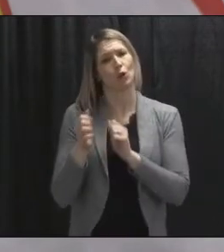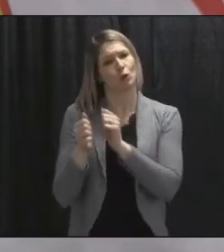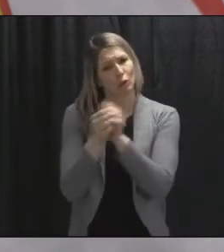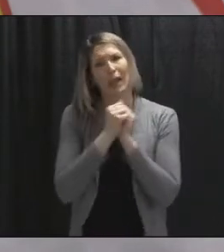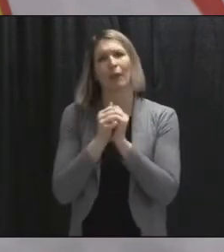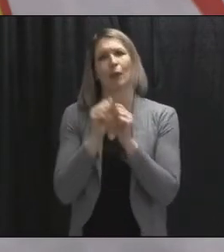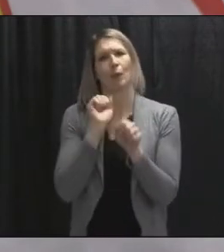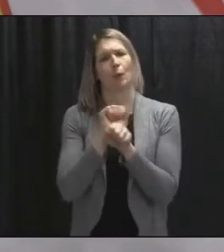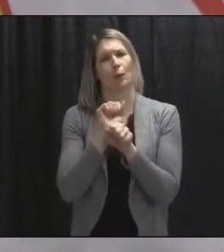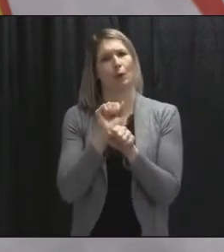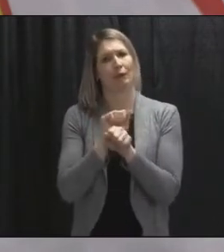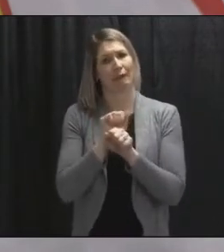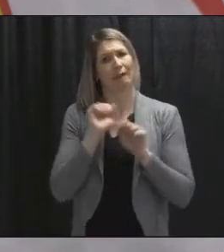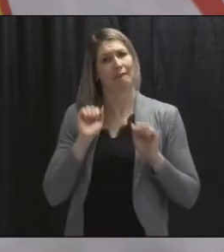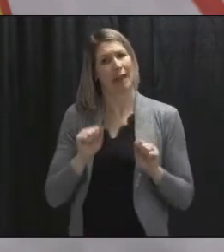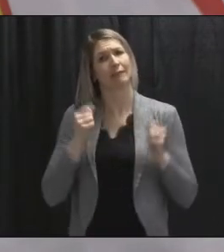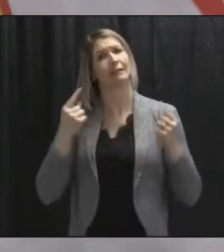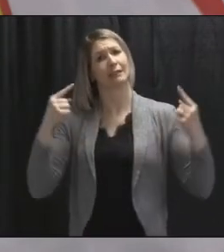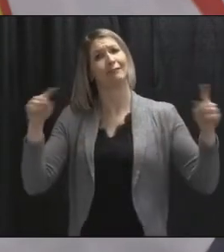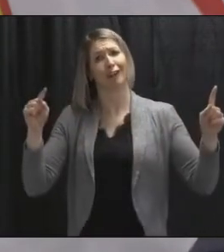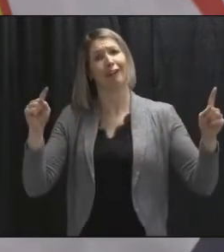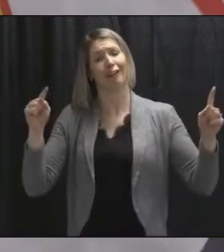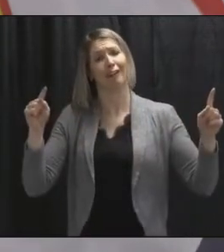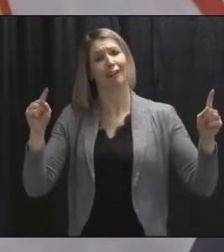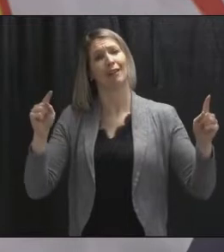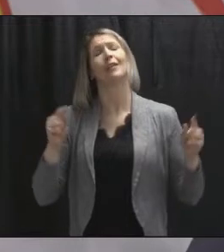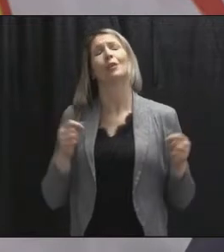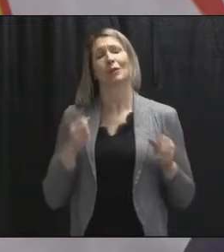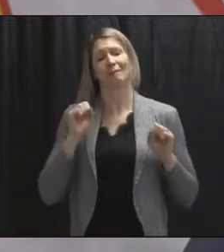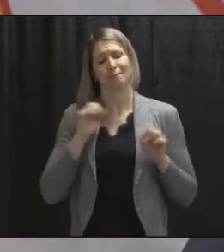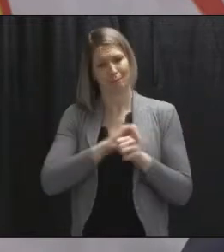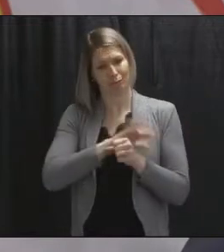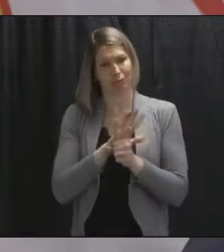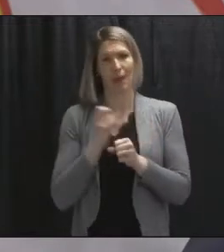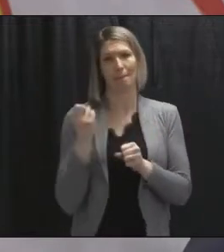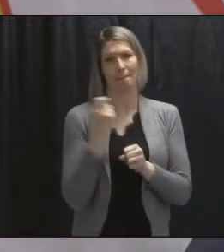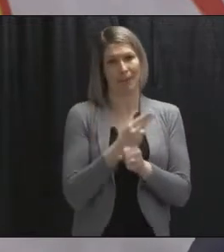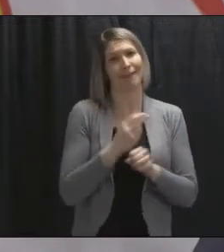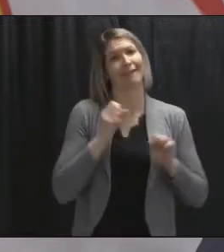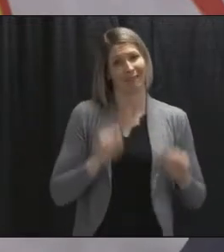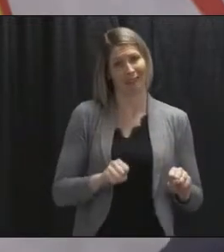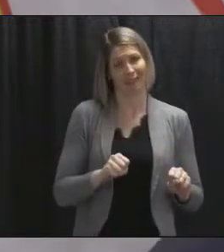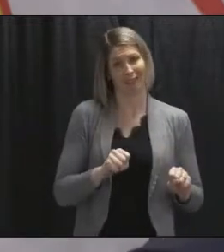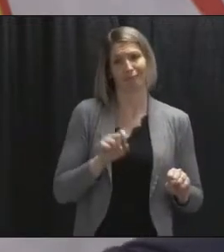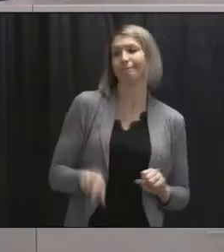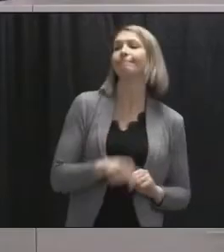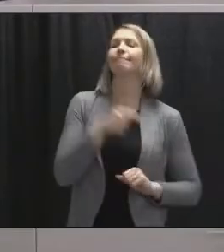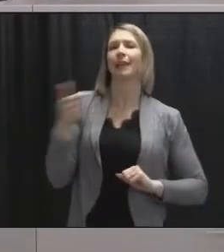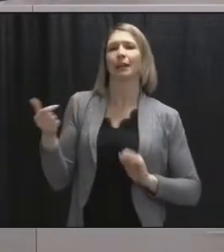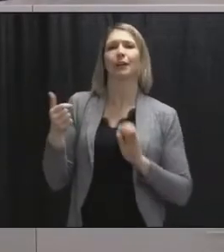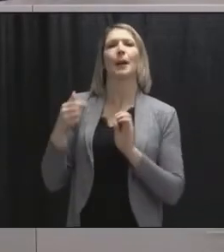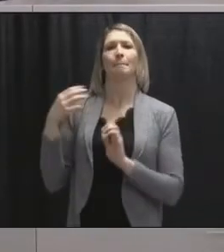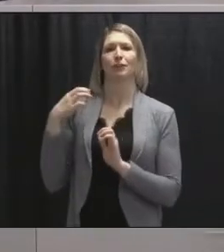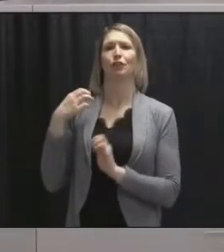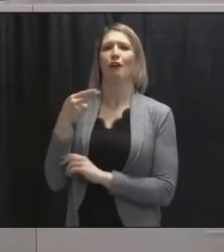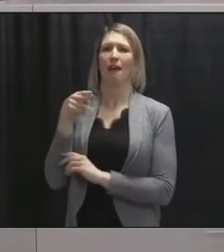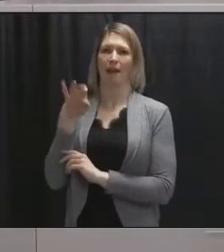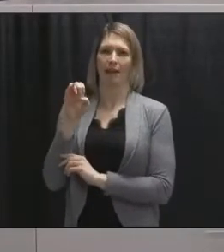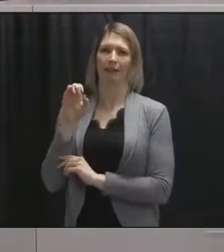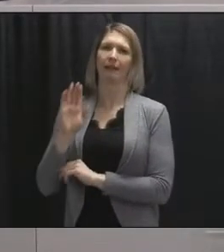before it takes a hold of you. Now turn it over to Dr. Haggie for his update. Thank you very